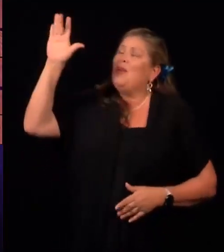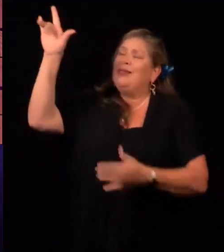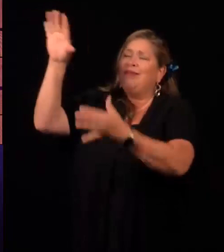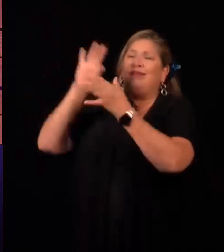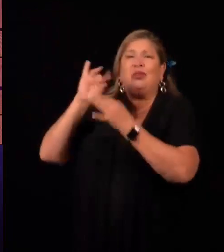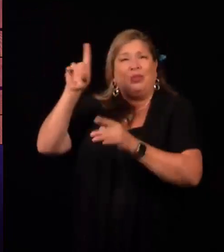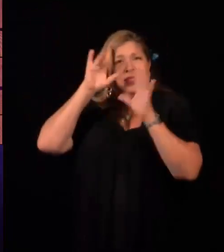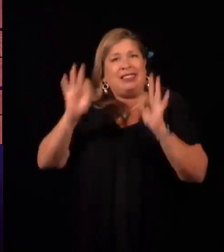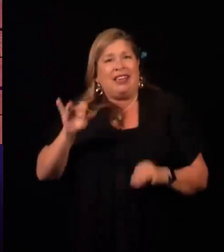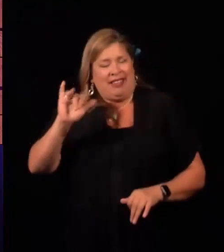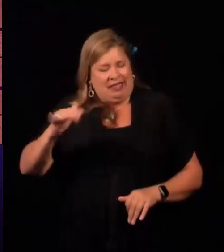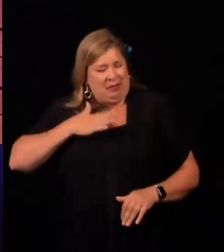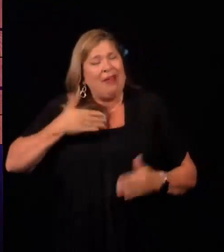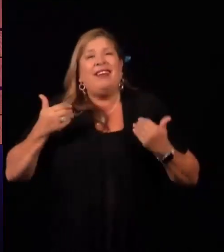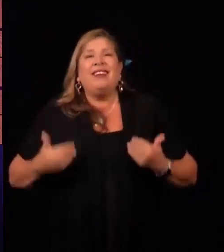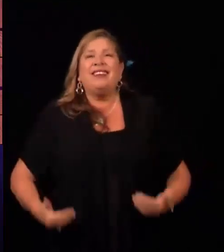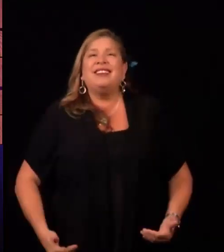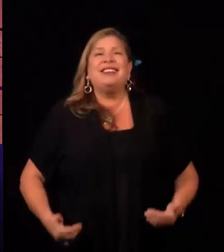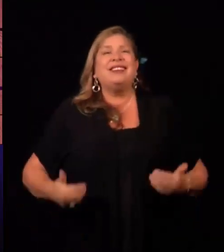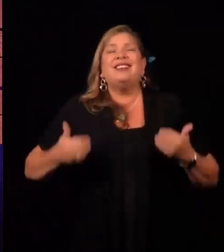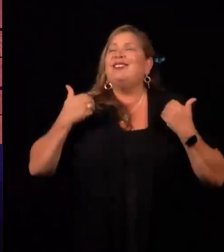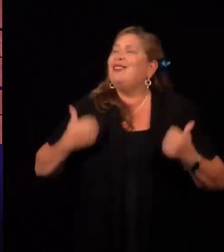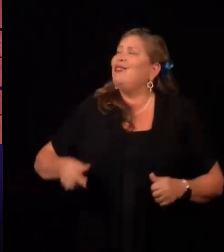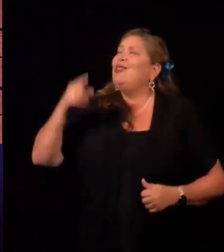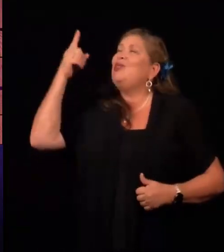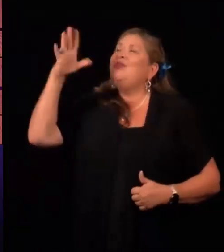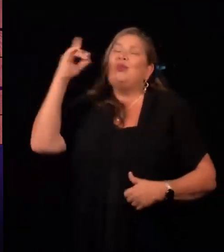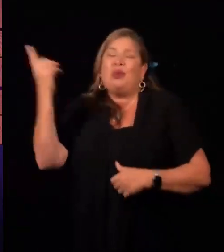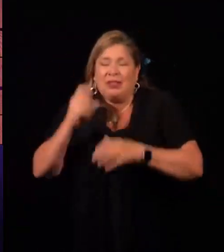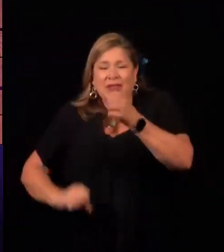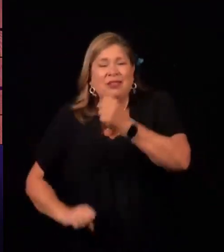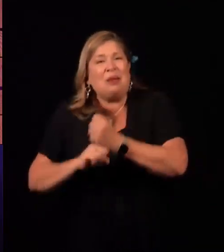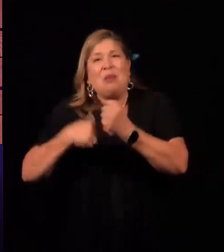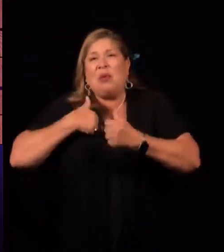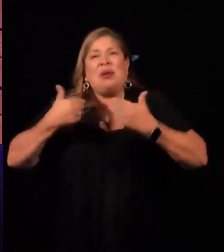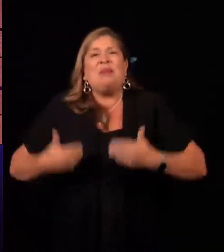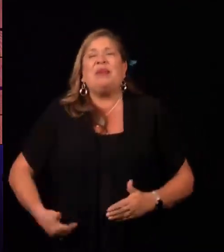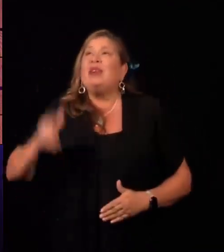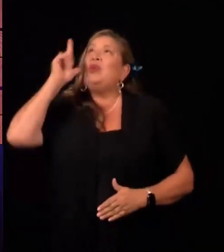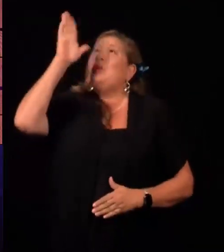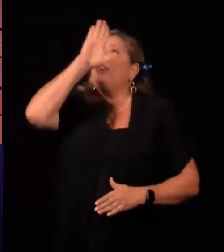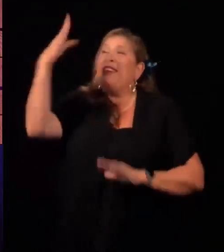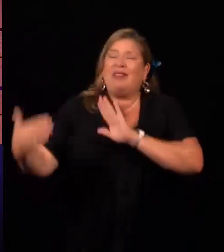am who you say I am. You are for me,